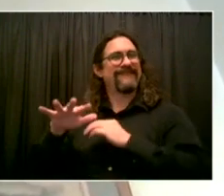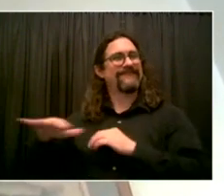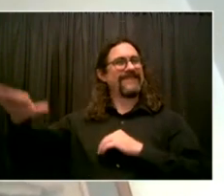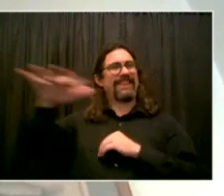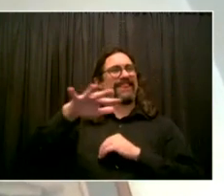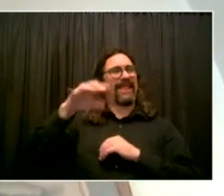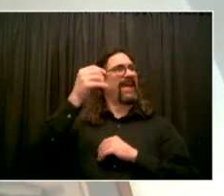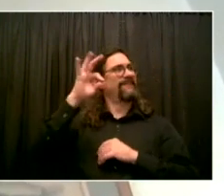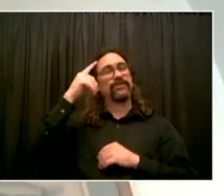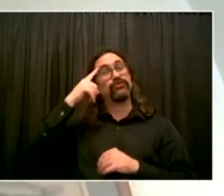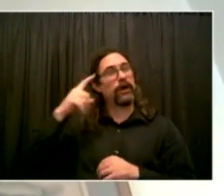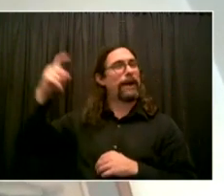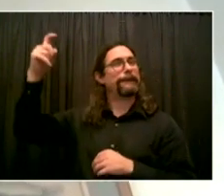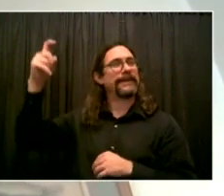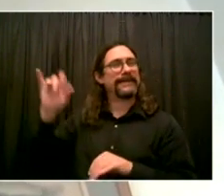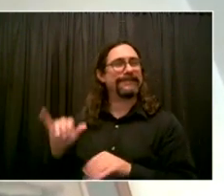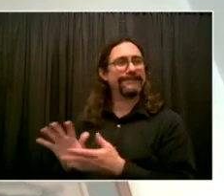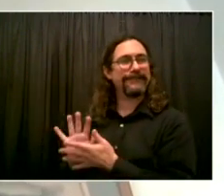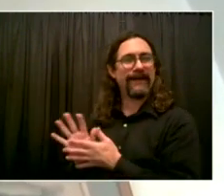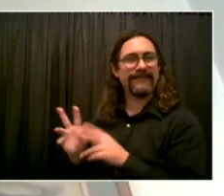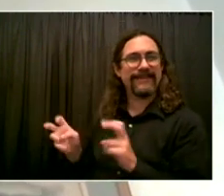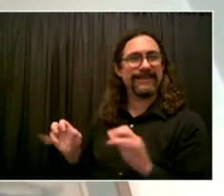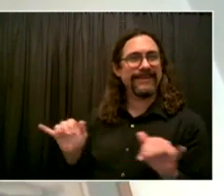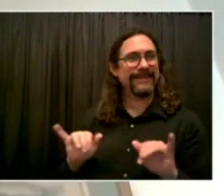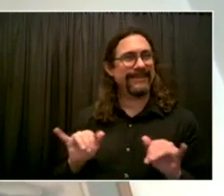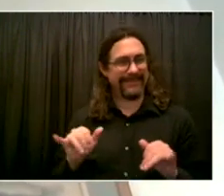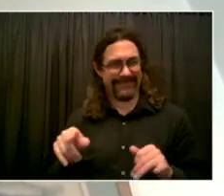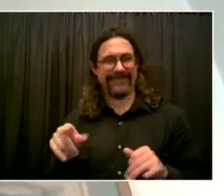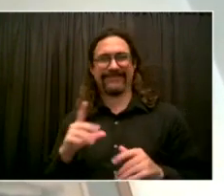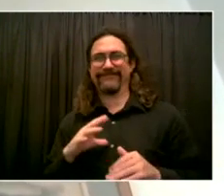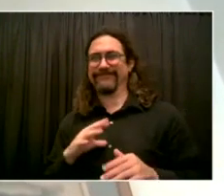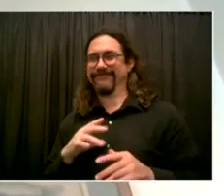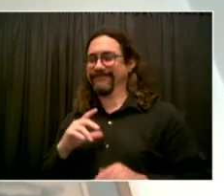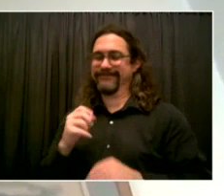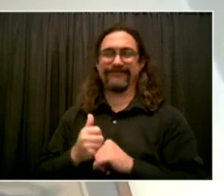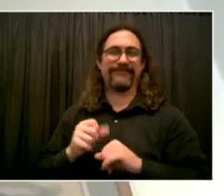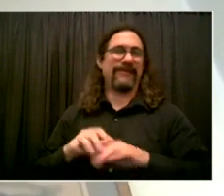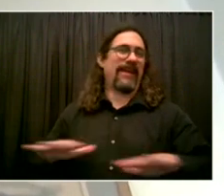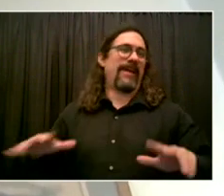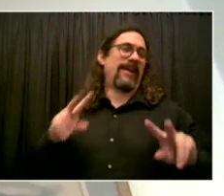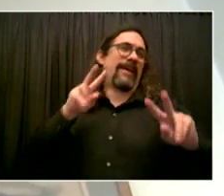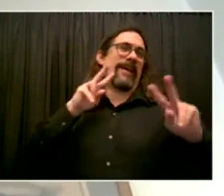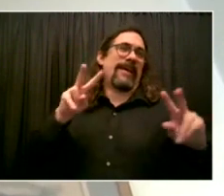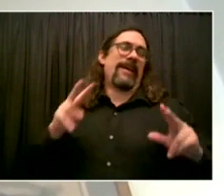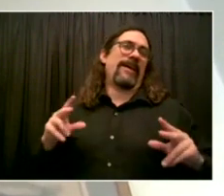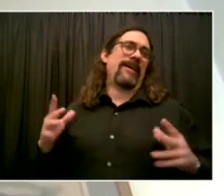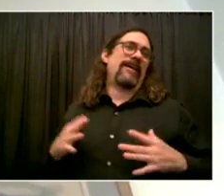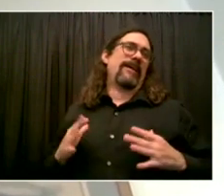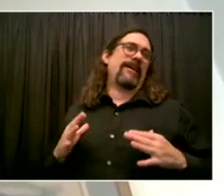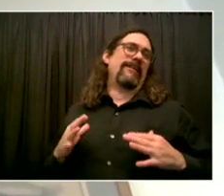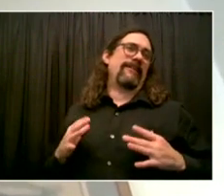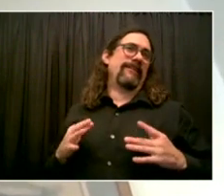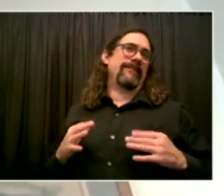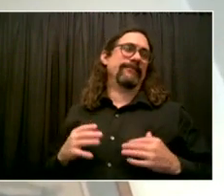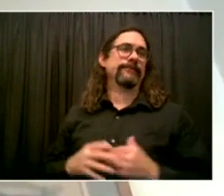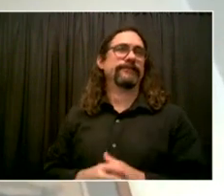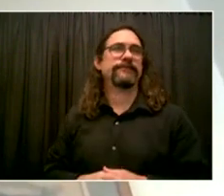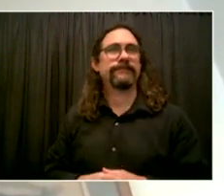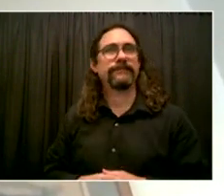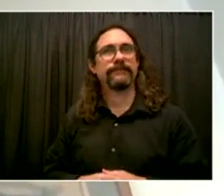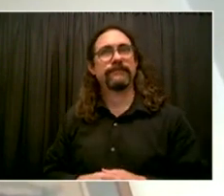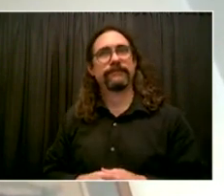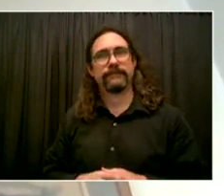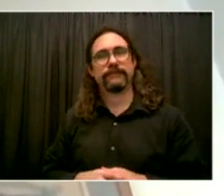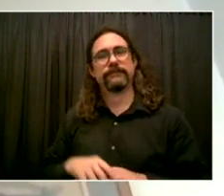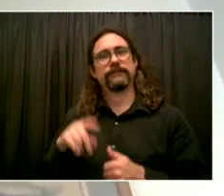run by the Trust for the Public Land and the Department of Education, then, or Parks Department and